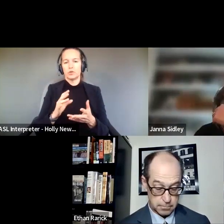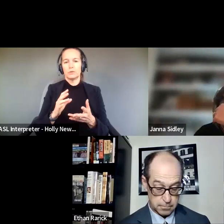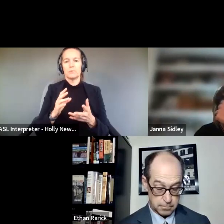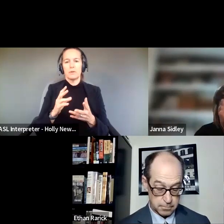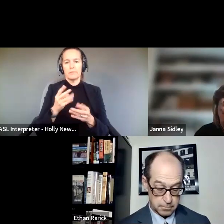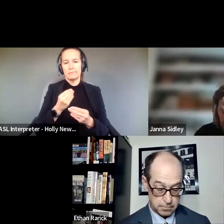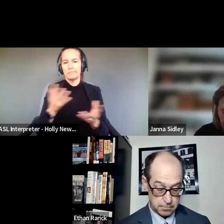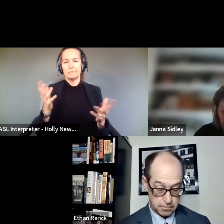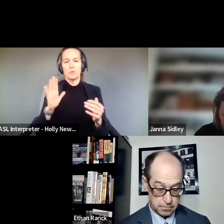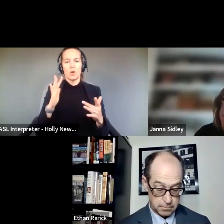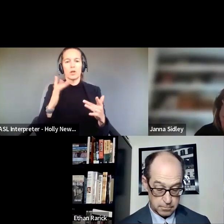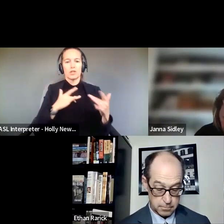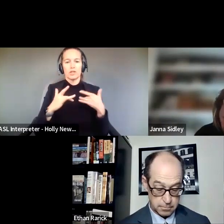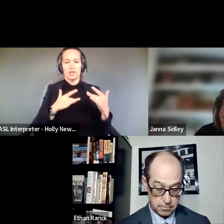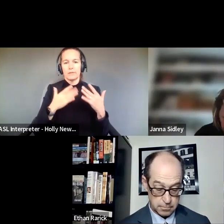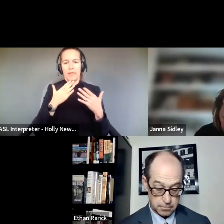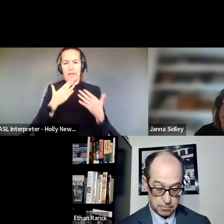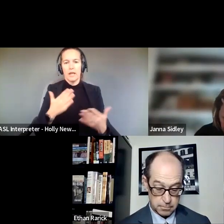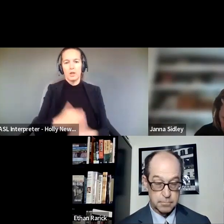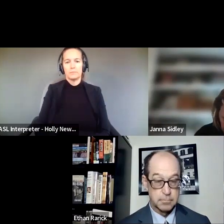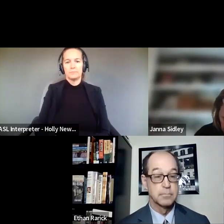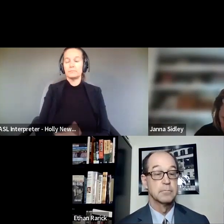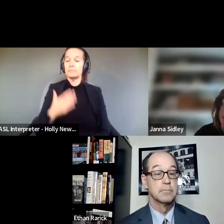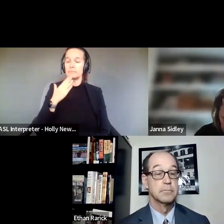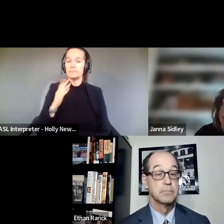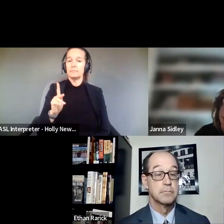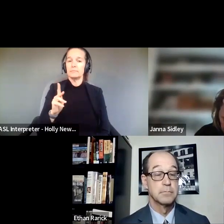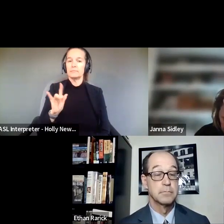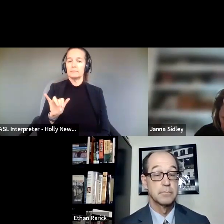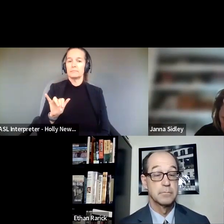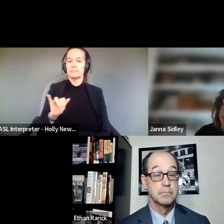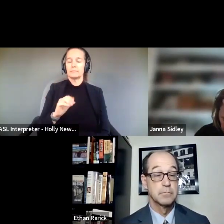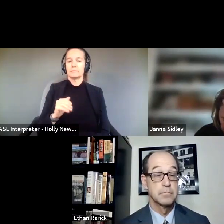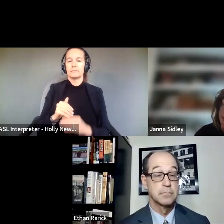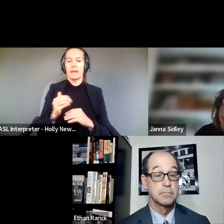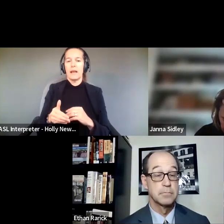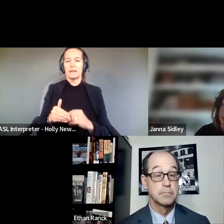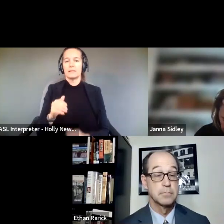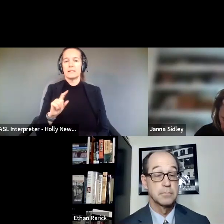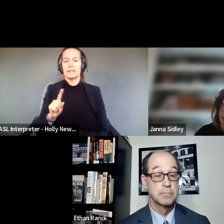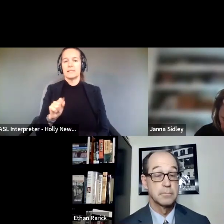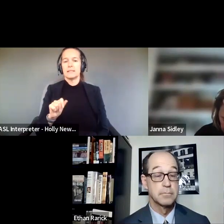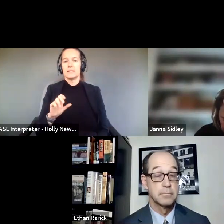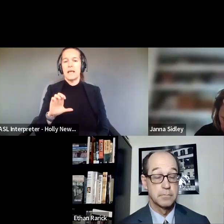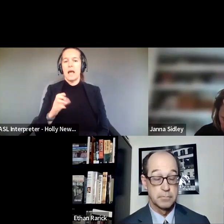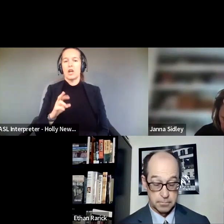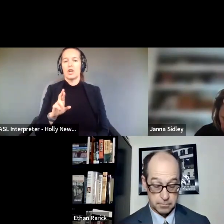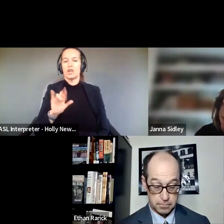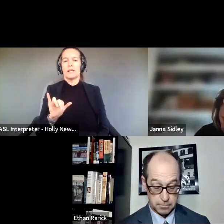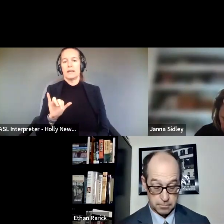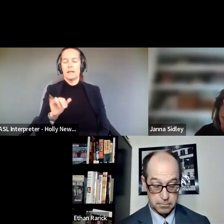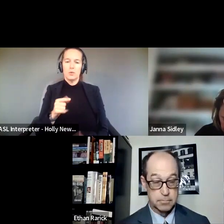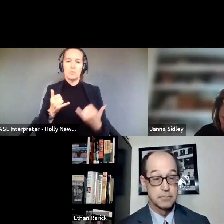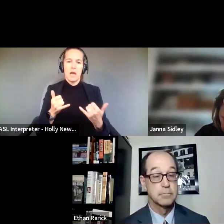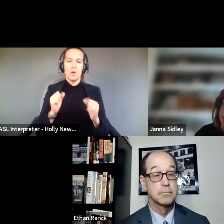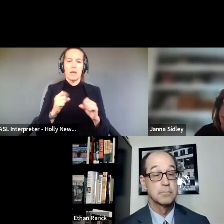concerns. Thank you. Thank you, Kathy. Next, we're moving on to Zachary. Zachary, you should now have the ability